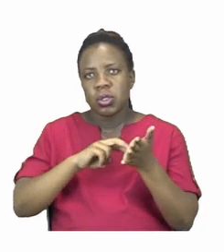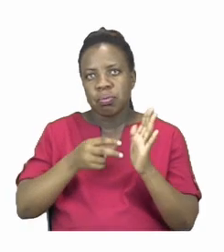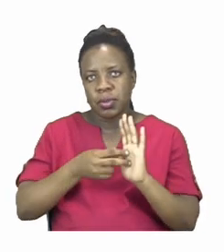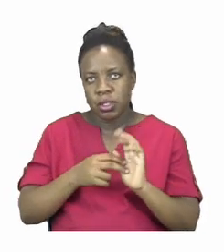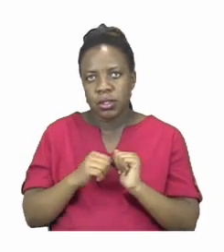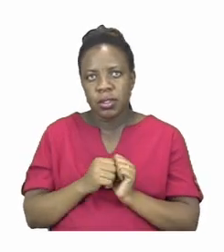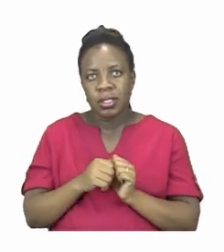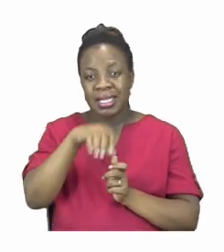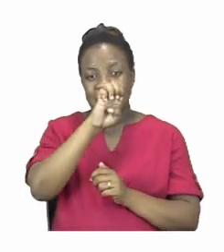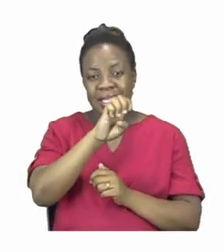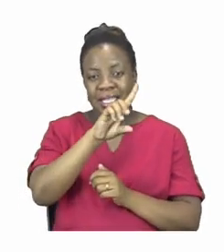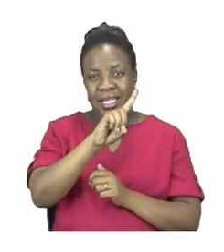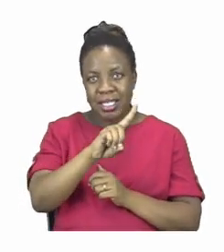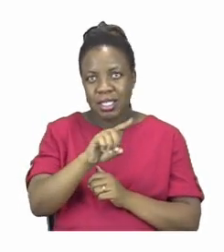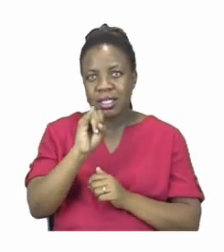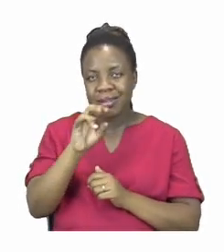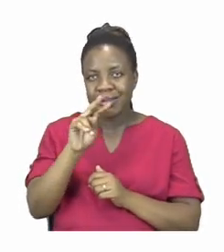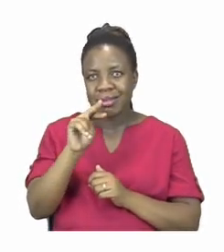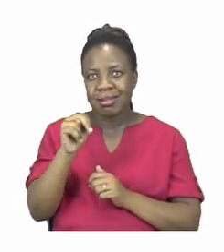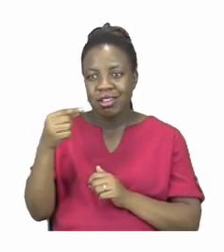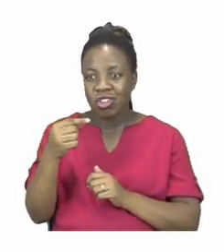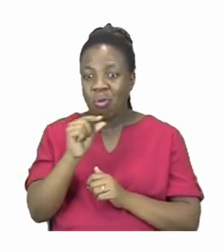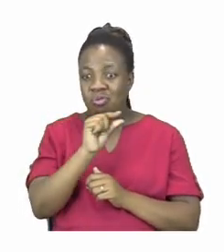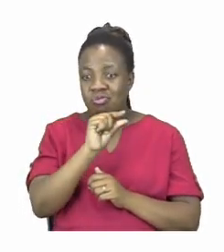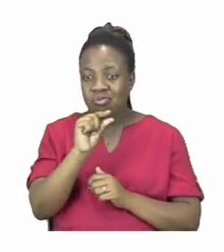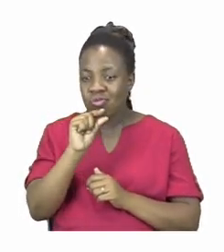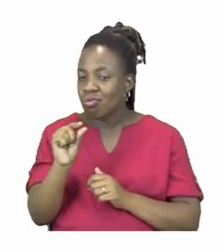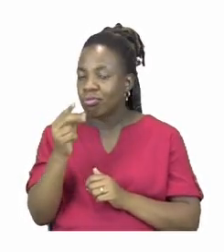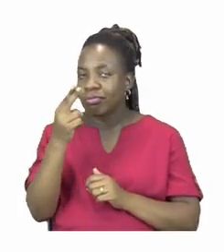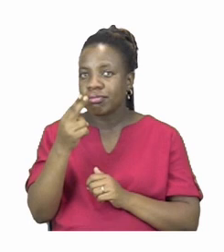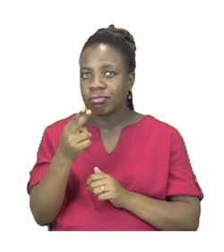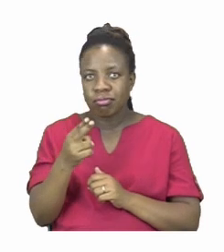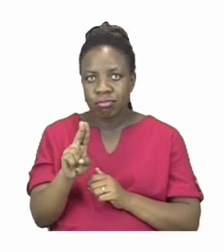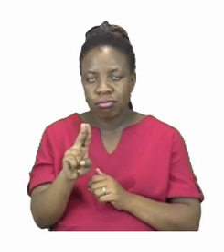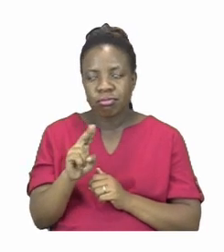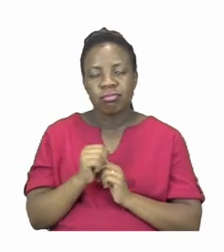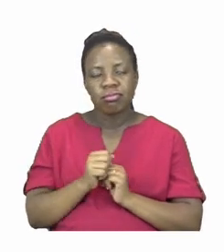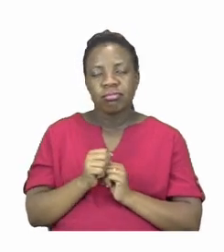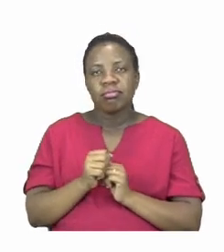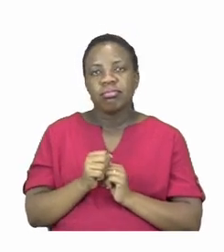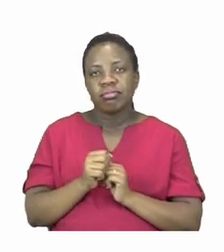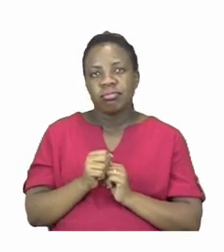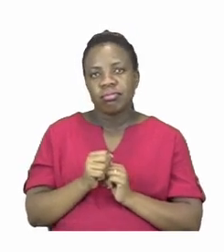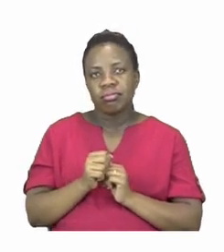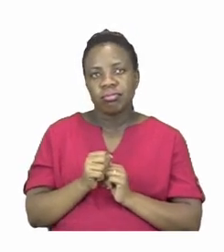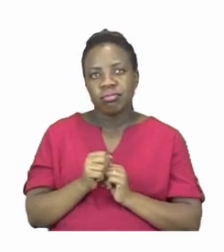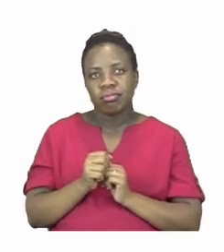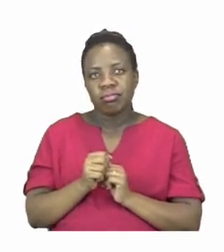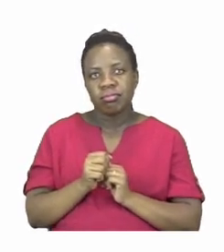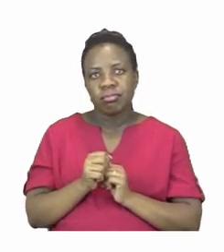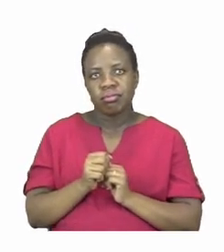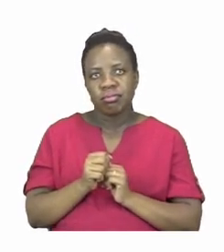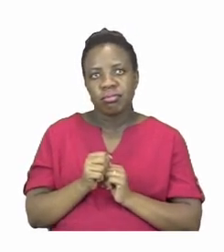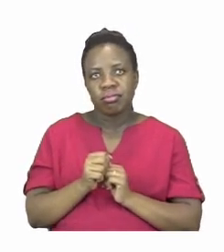alone. A suffix is not a word, only a sound. So, if we are going to use